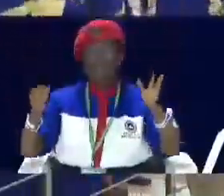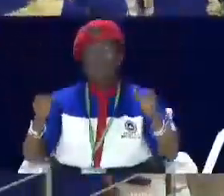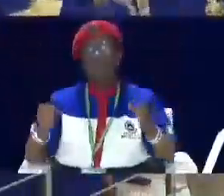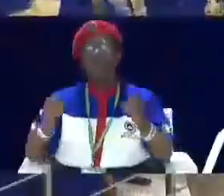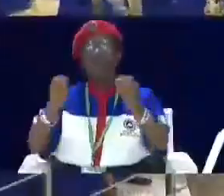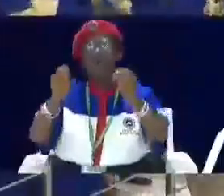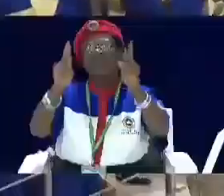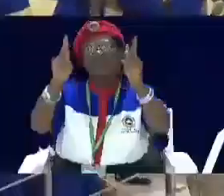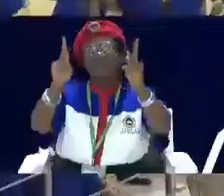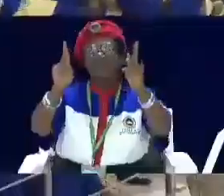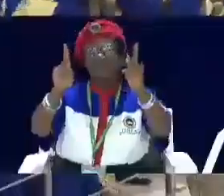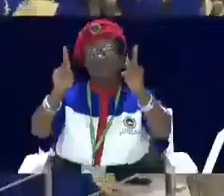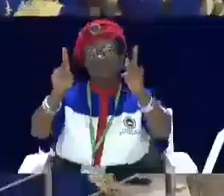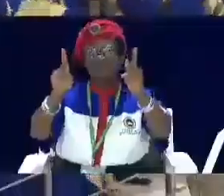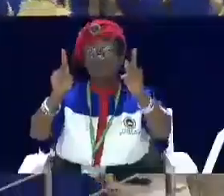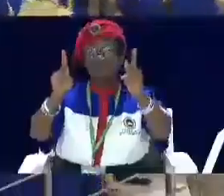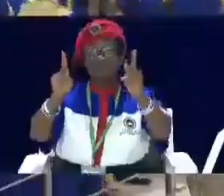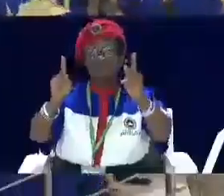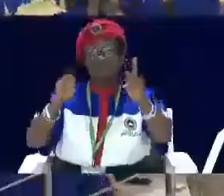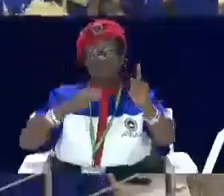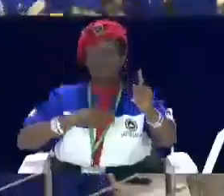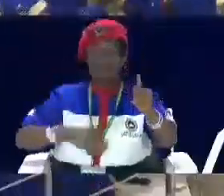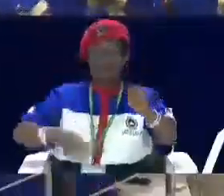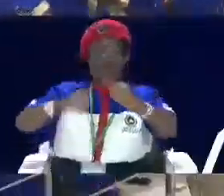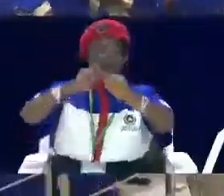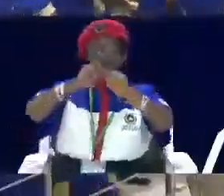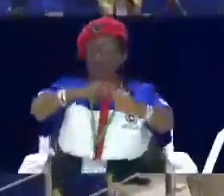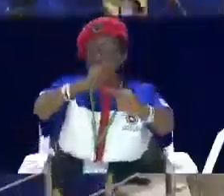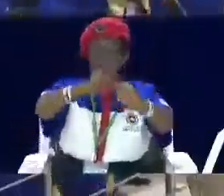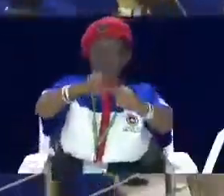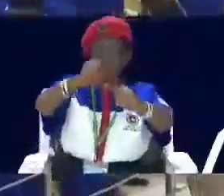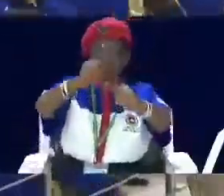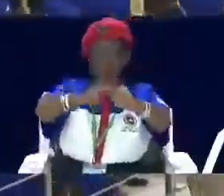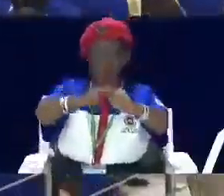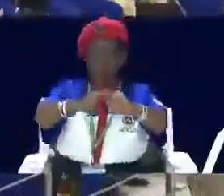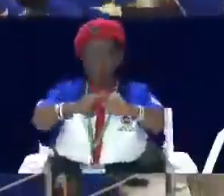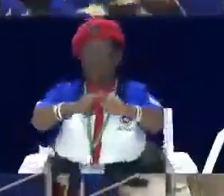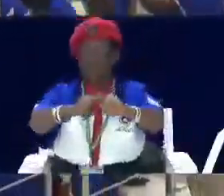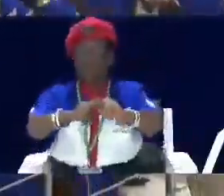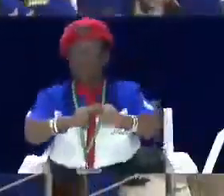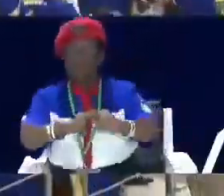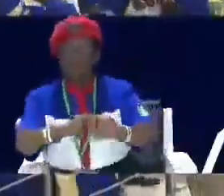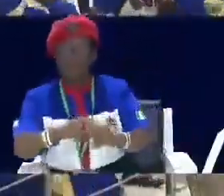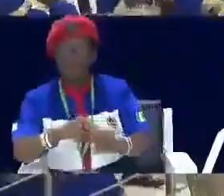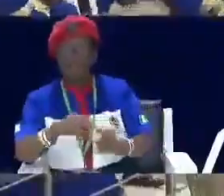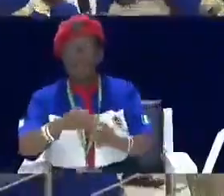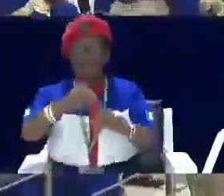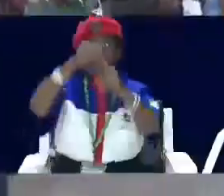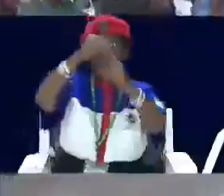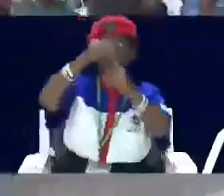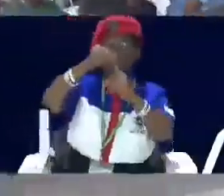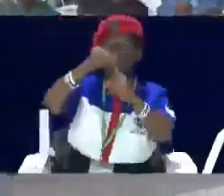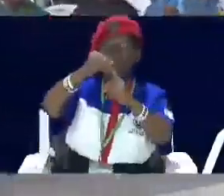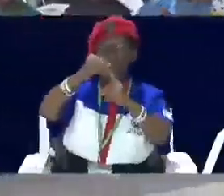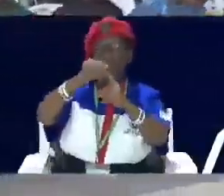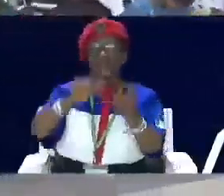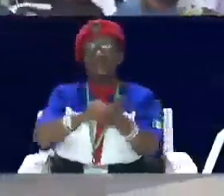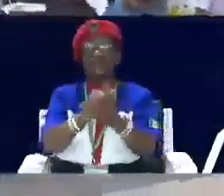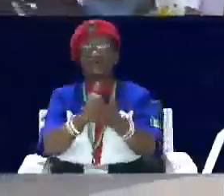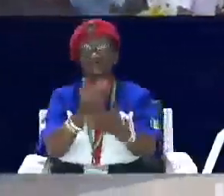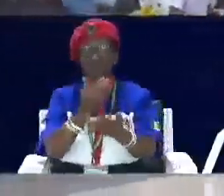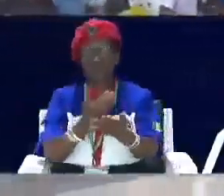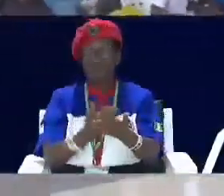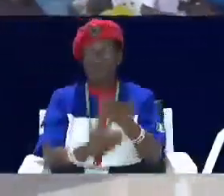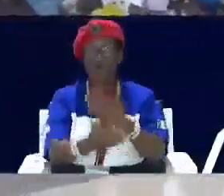Okay, you may be seated. Eje ki ajoko. Except those who are born in the month of December.